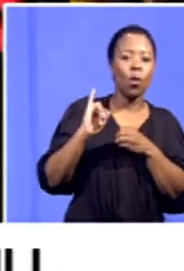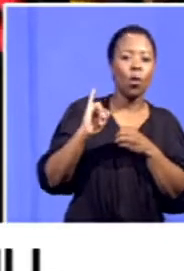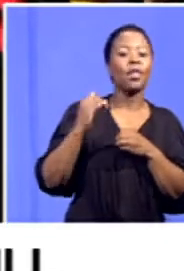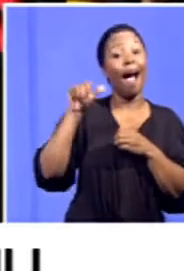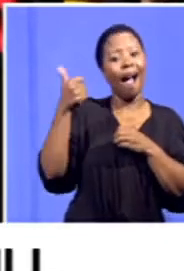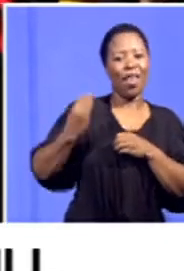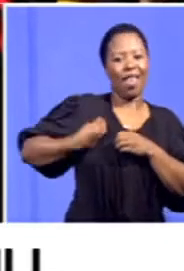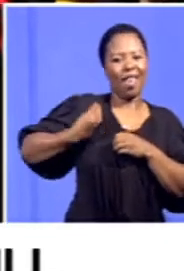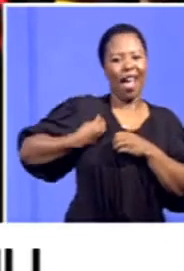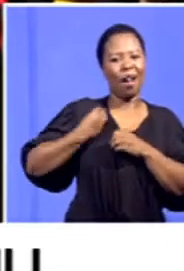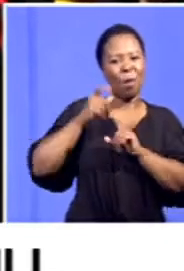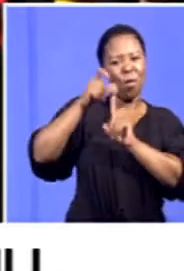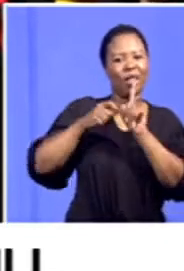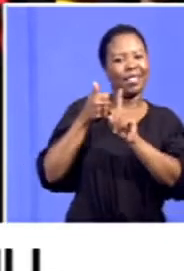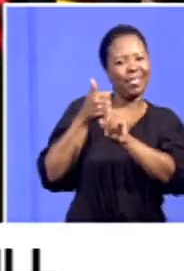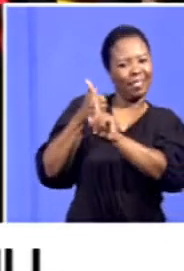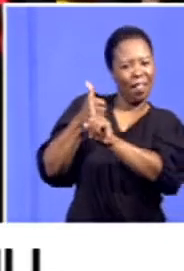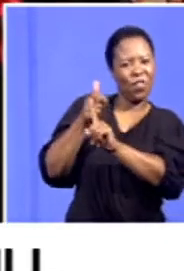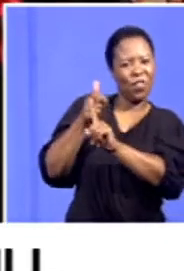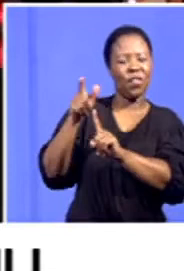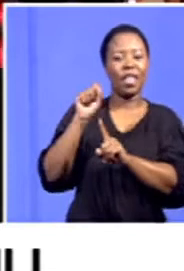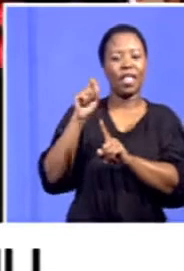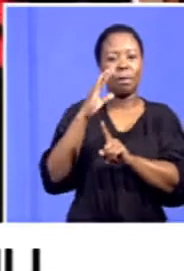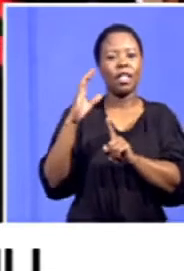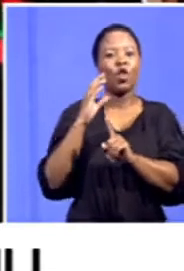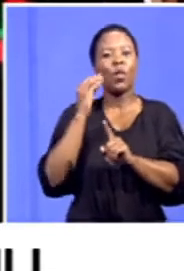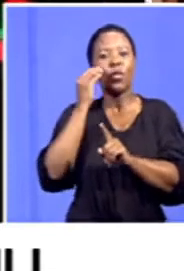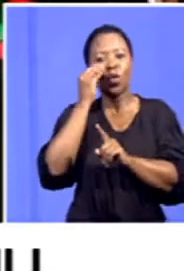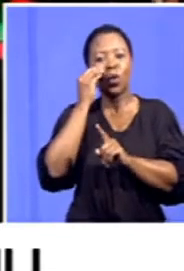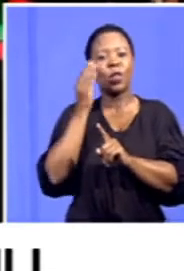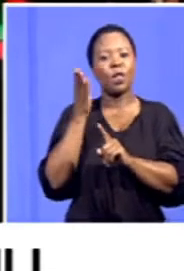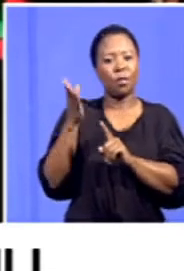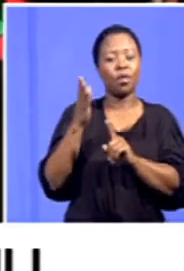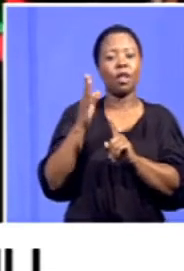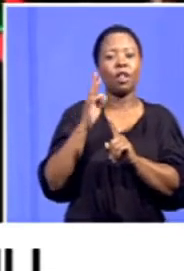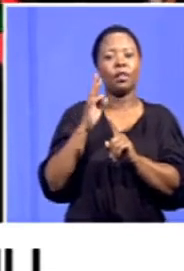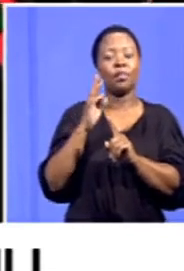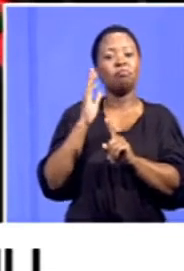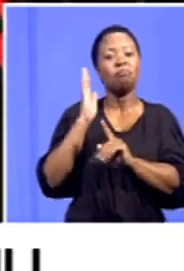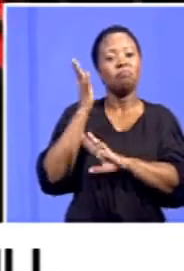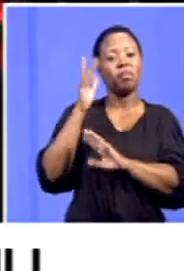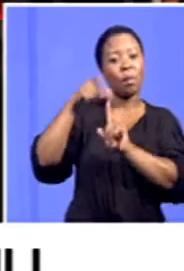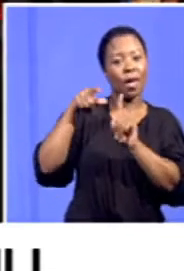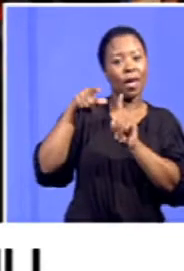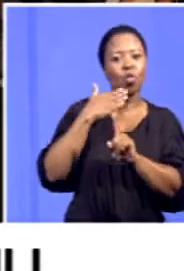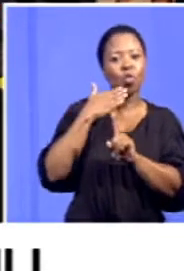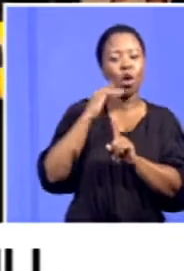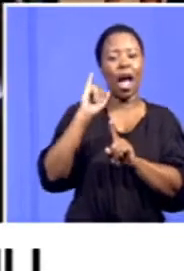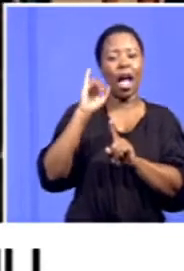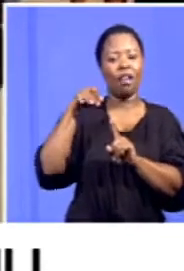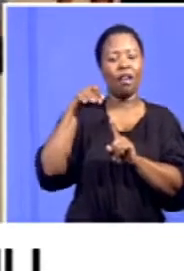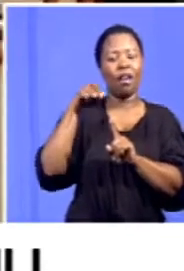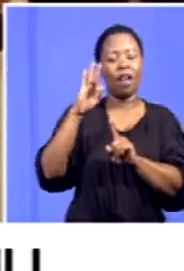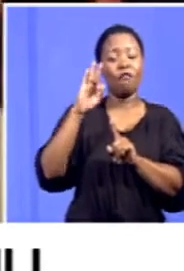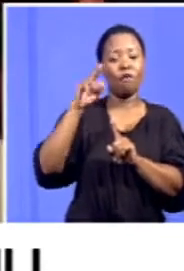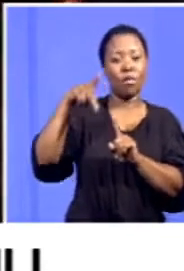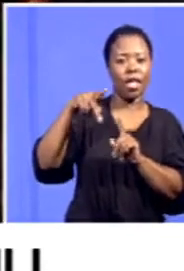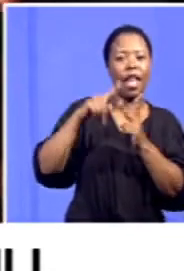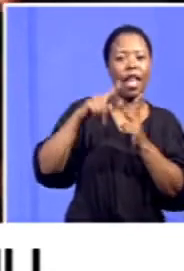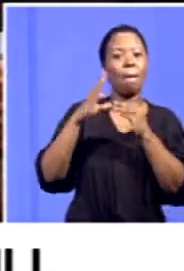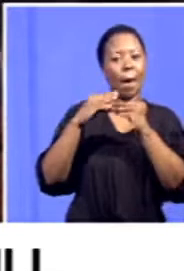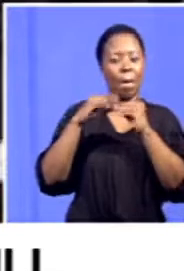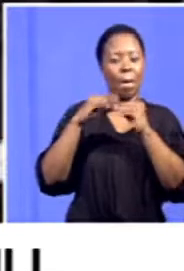person himself. He's no stranger to us as SABC News or the Nation, the spokesperson of the IFP, and of course a member of Parliament. Thank you so